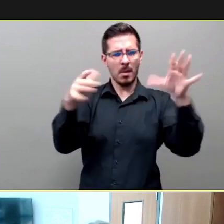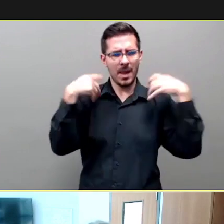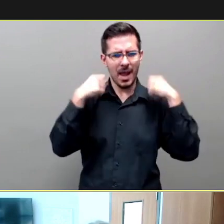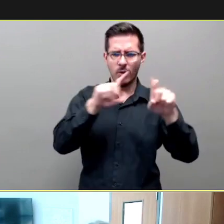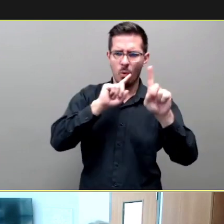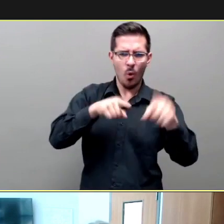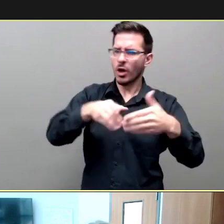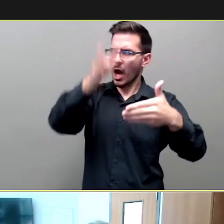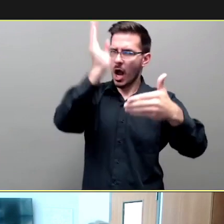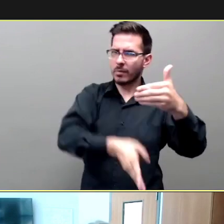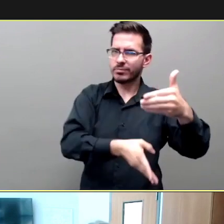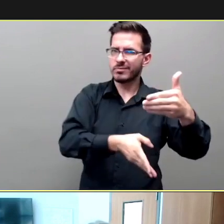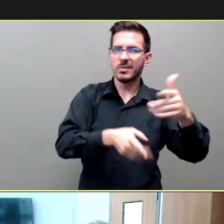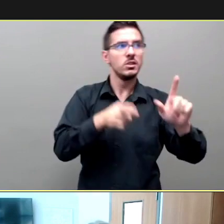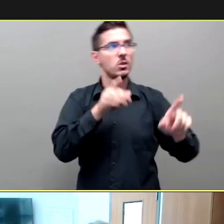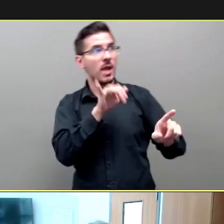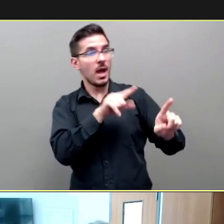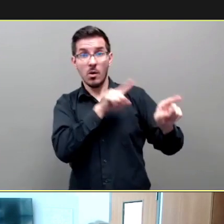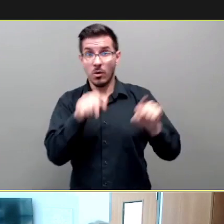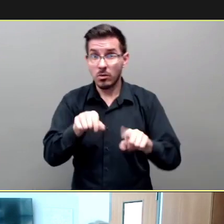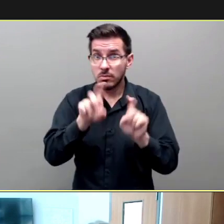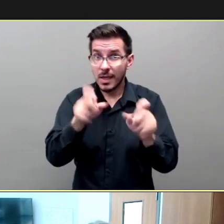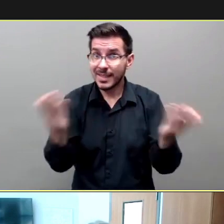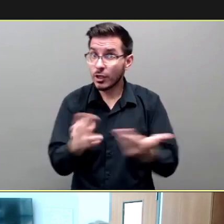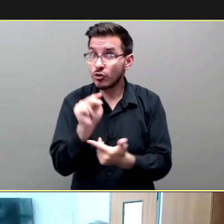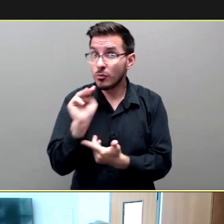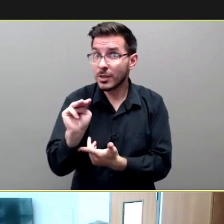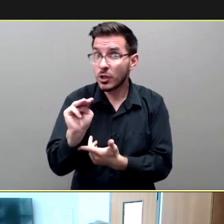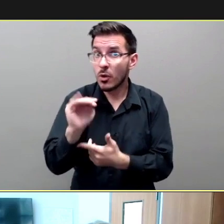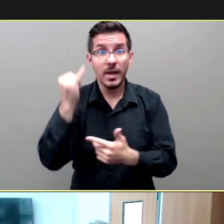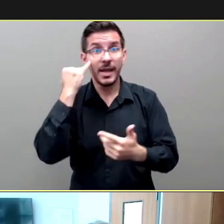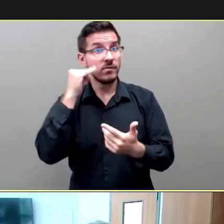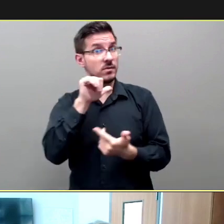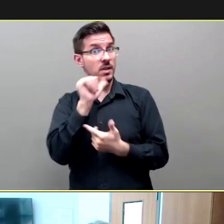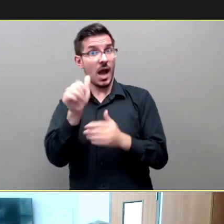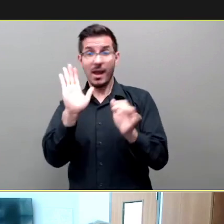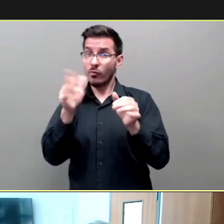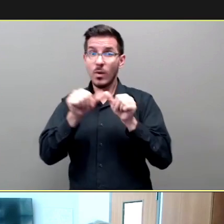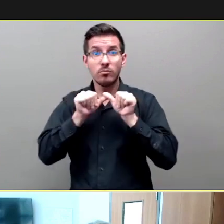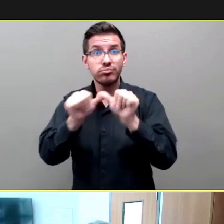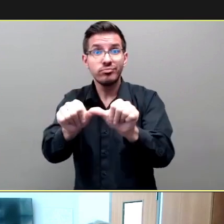no indication of that, what are the ideal conditions you want to see for that to happen?